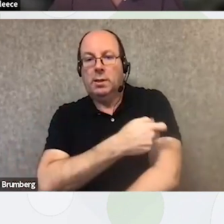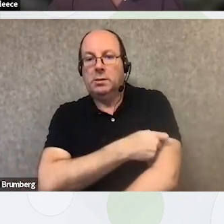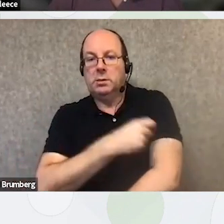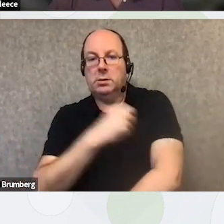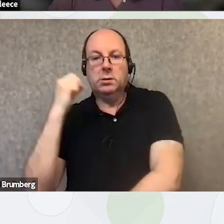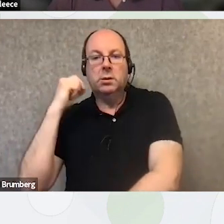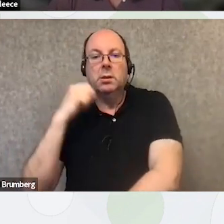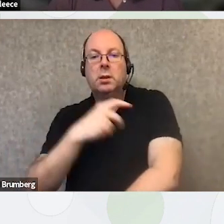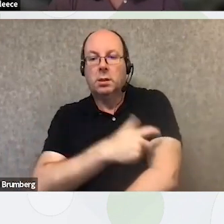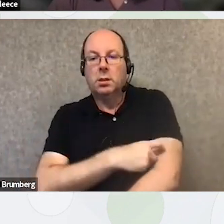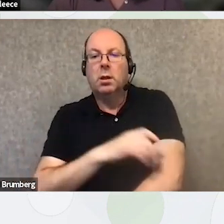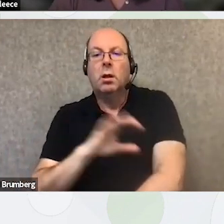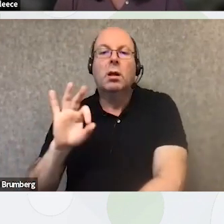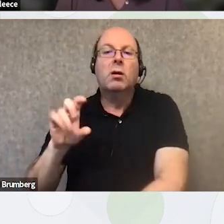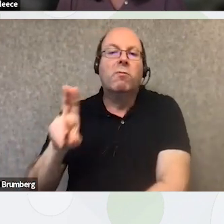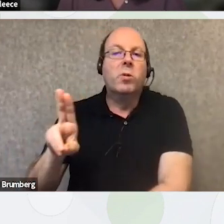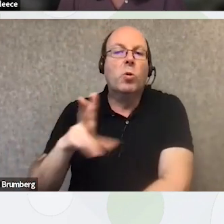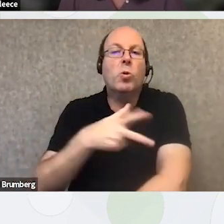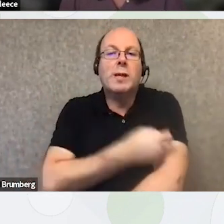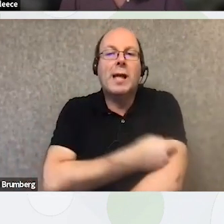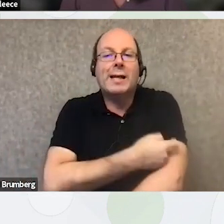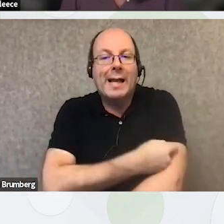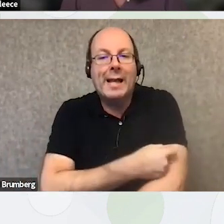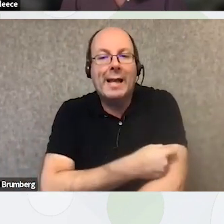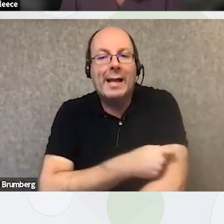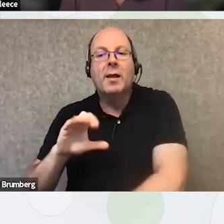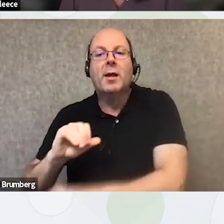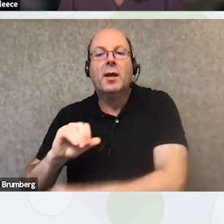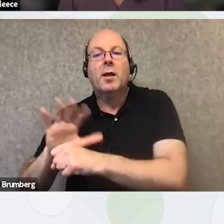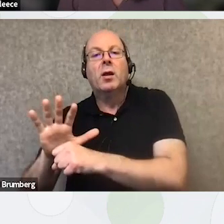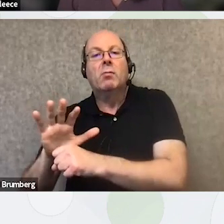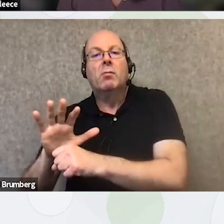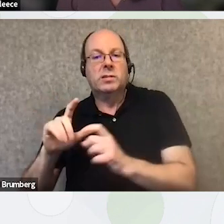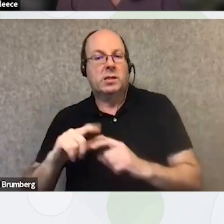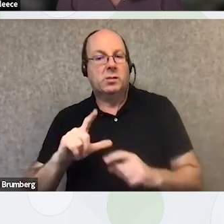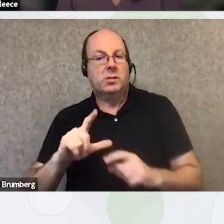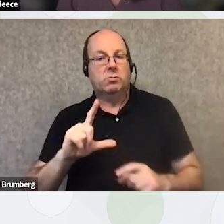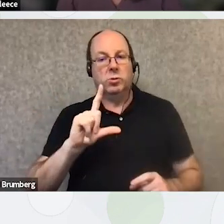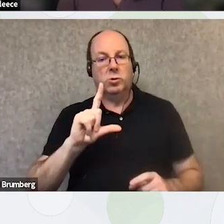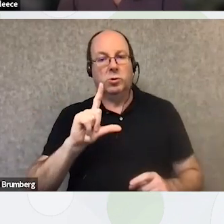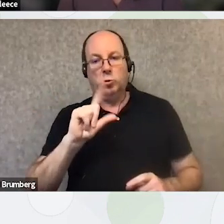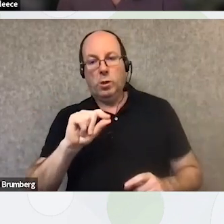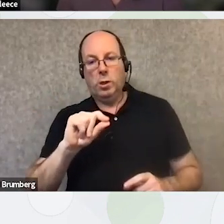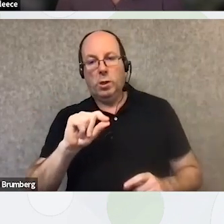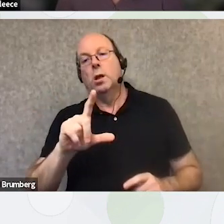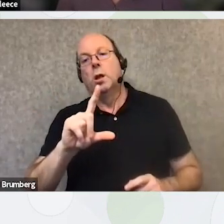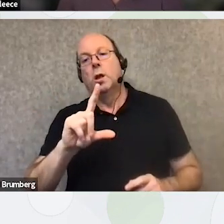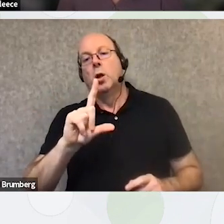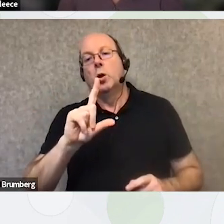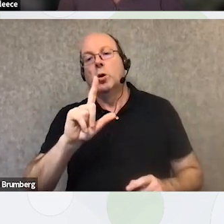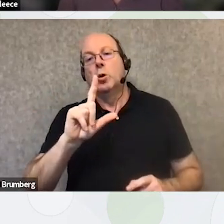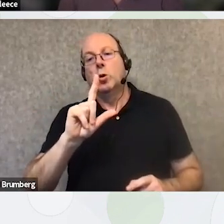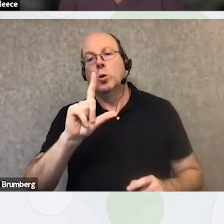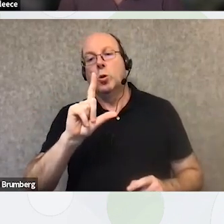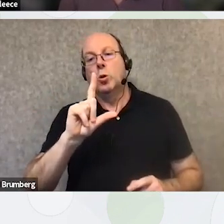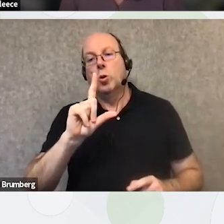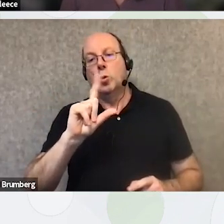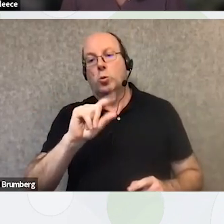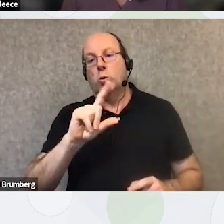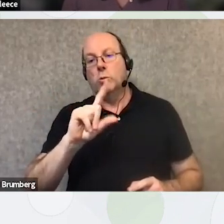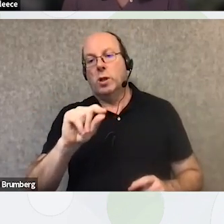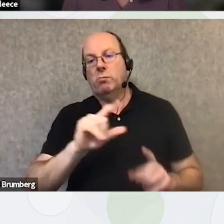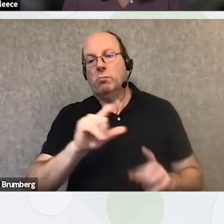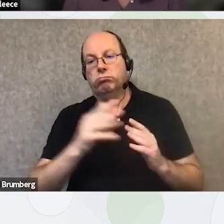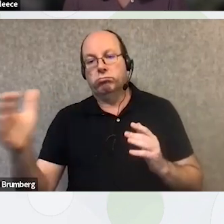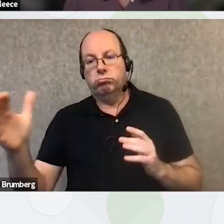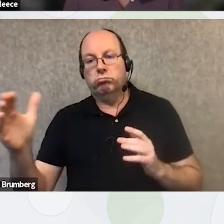flu vaccines, since the beginning of the 21st century, there has been some significant changes in how